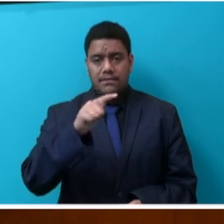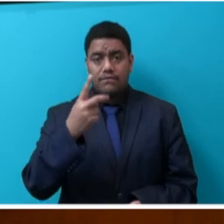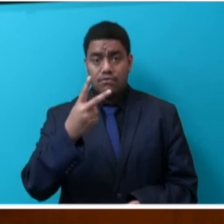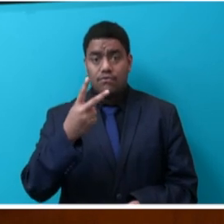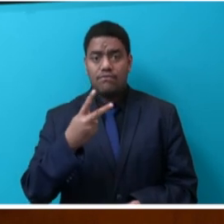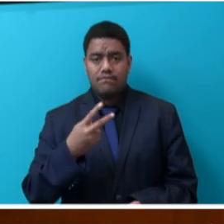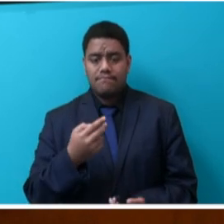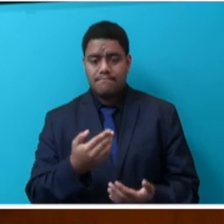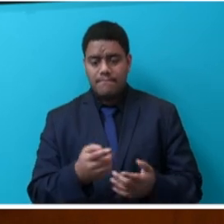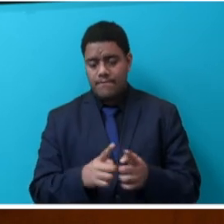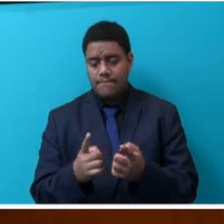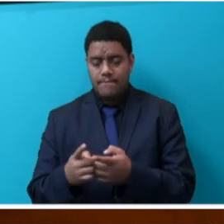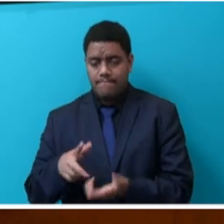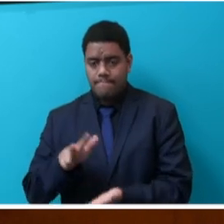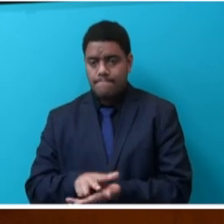signed that convention.